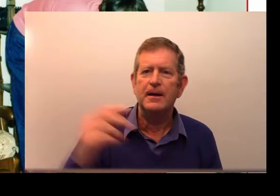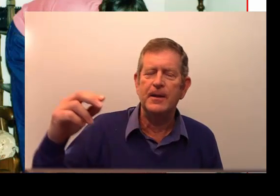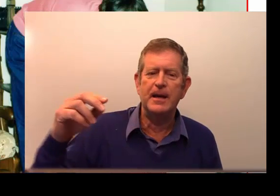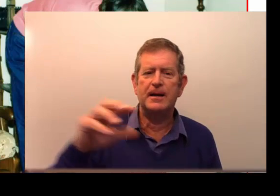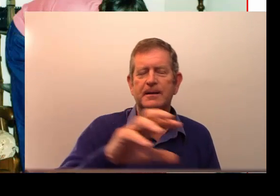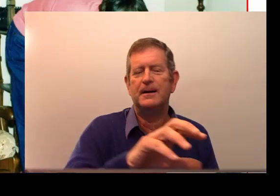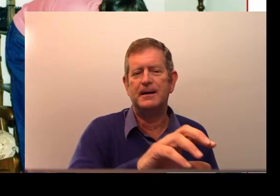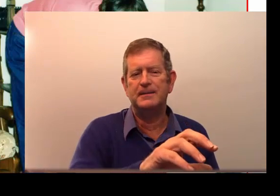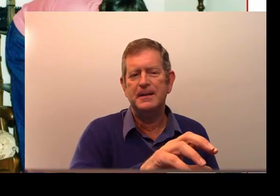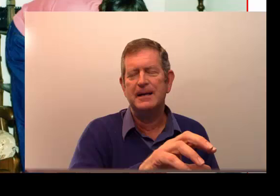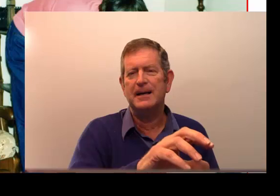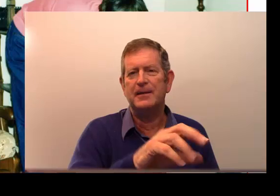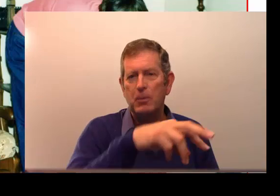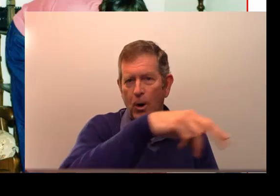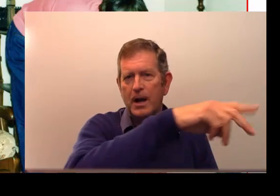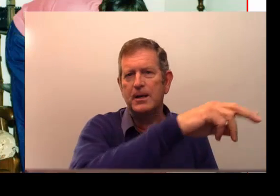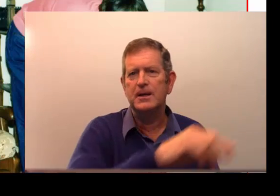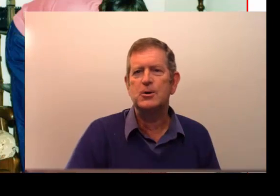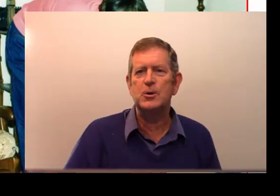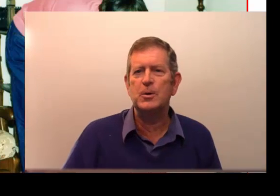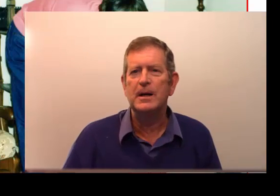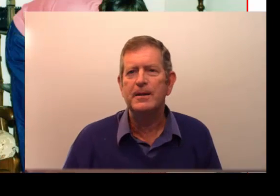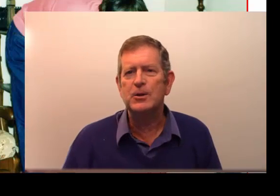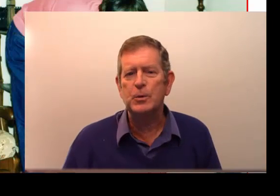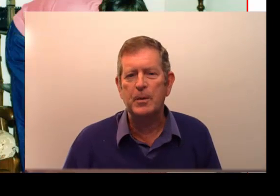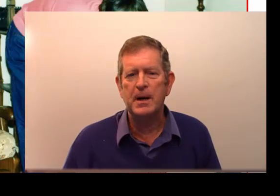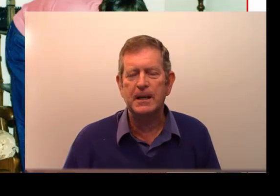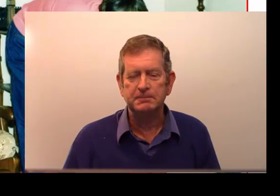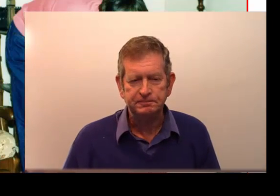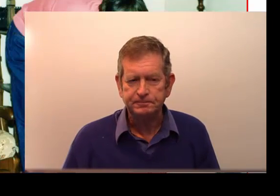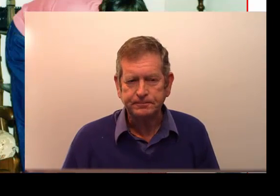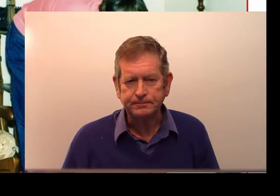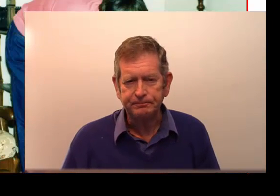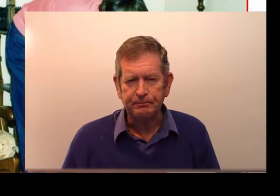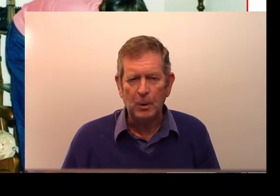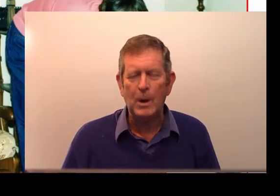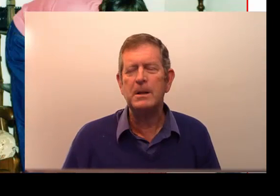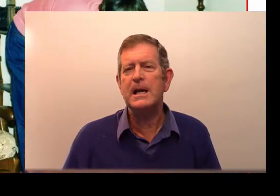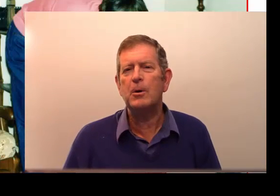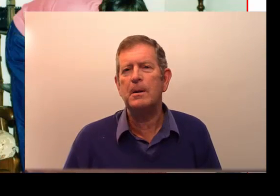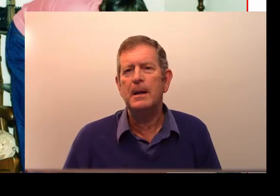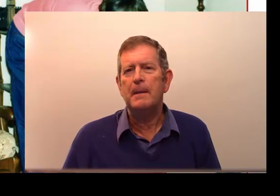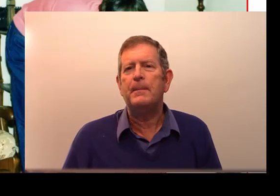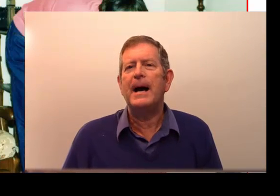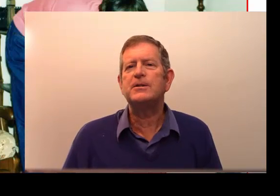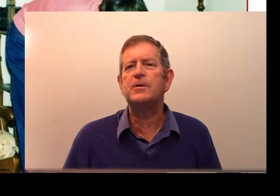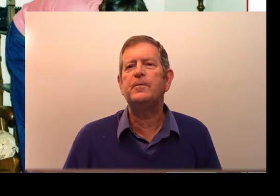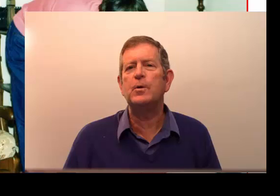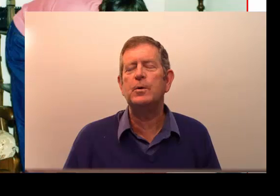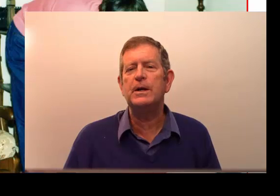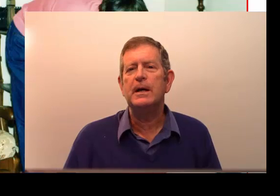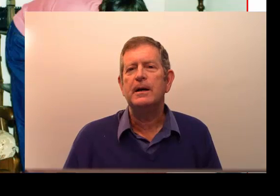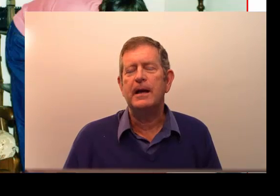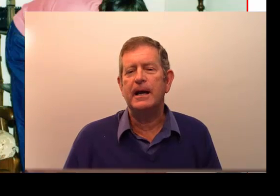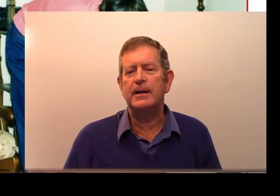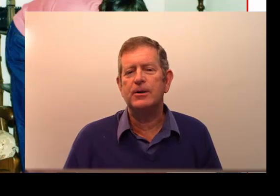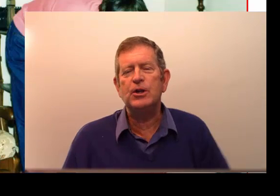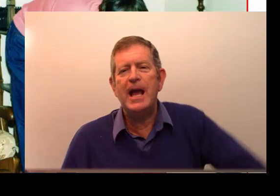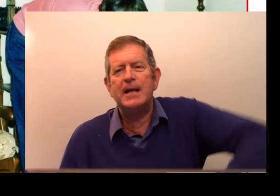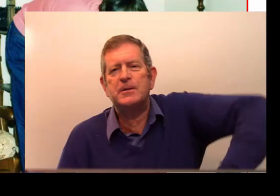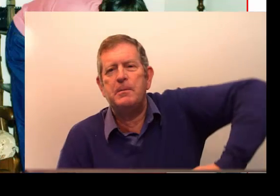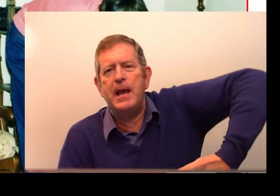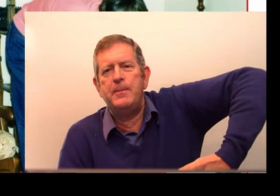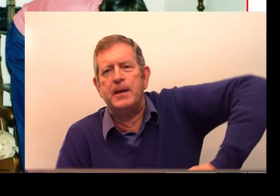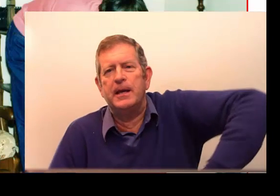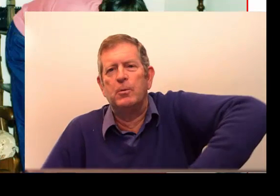car. They walk to the supermarket. Well, Carol buys the food, and